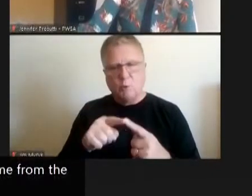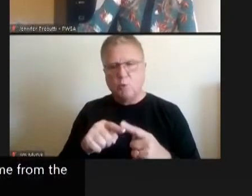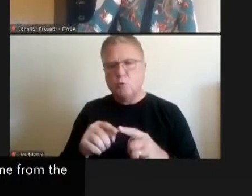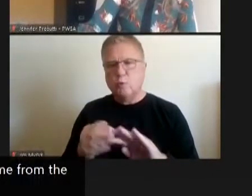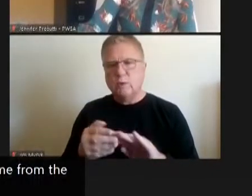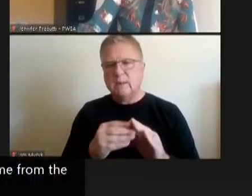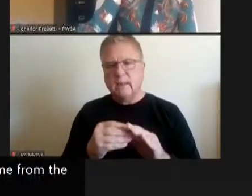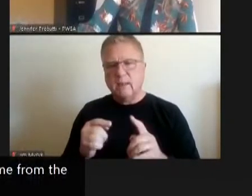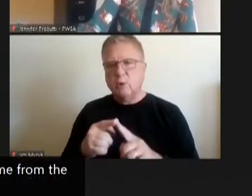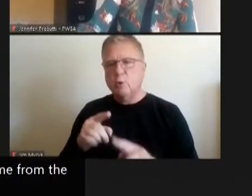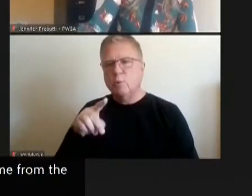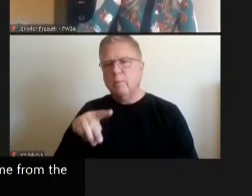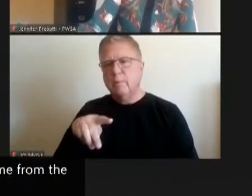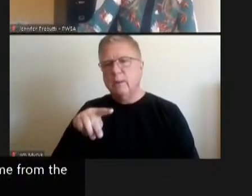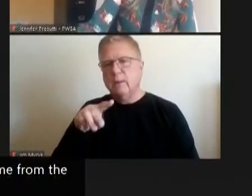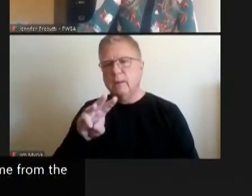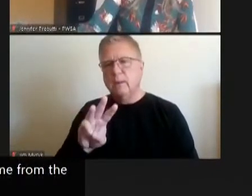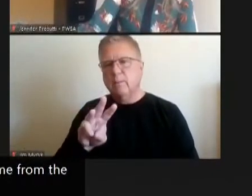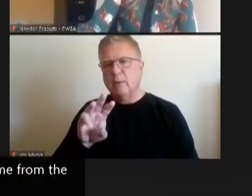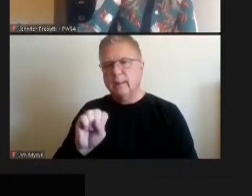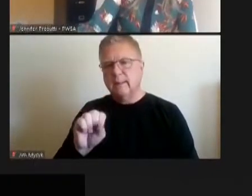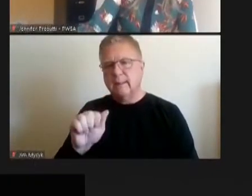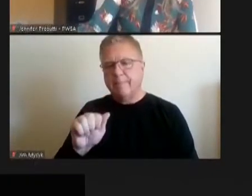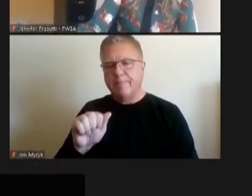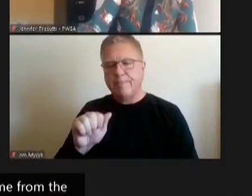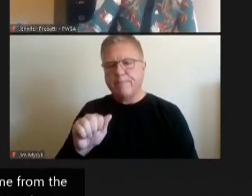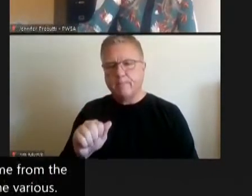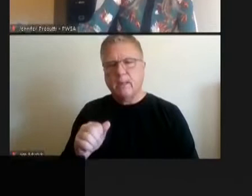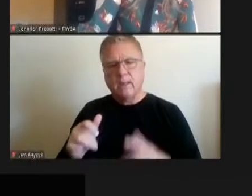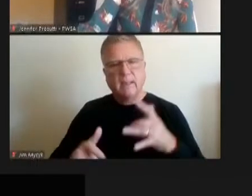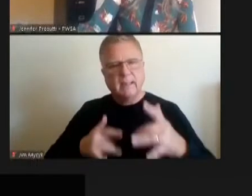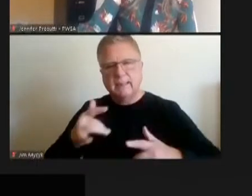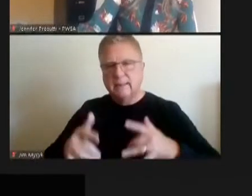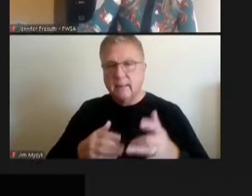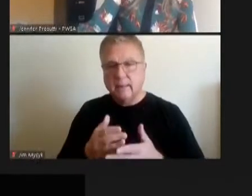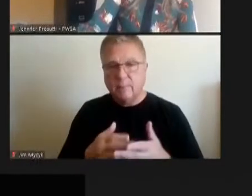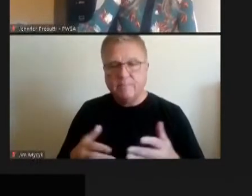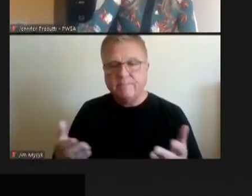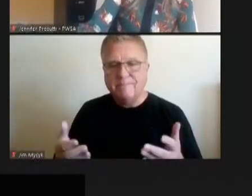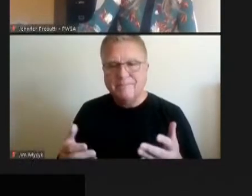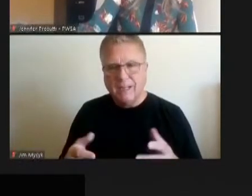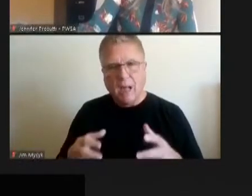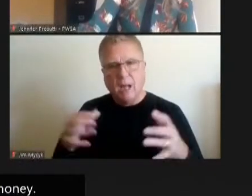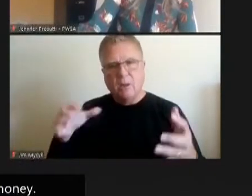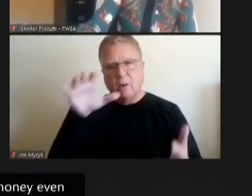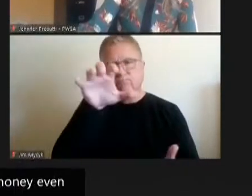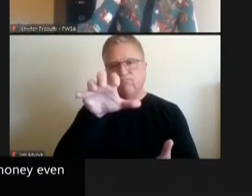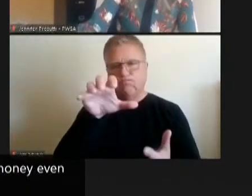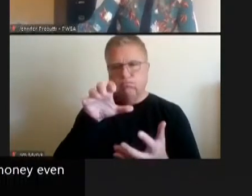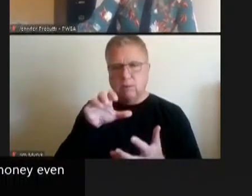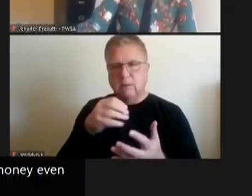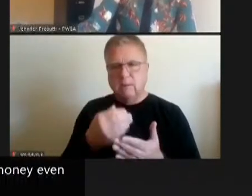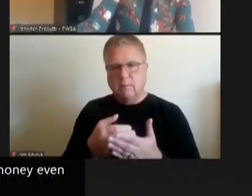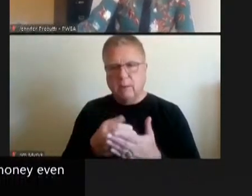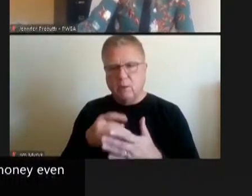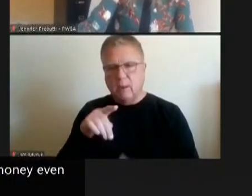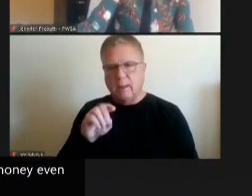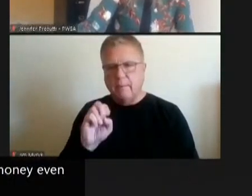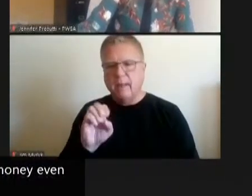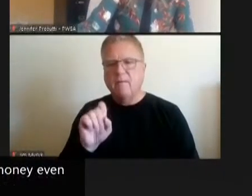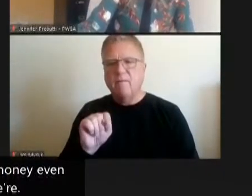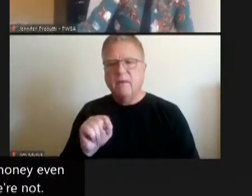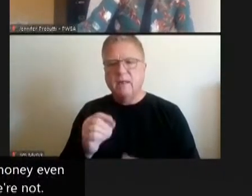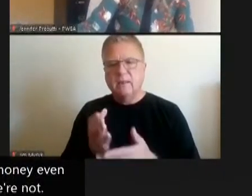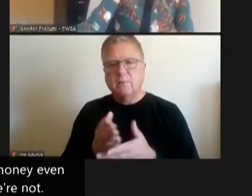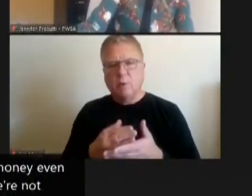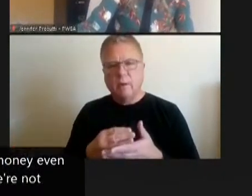to PWSA. The very exciting part is a big slug of this money, even on the PennVest side, is grant funding. So we're